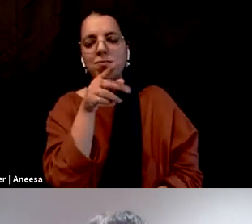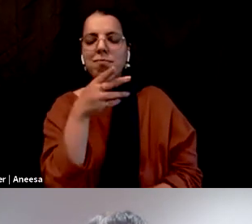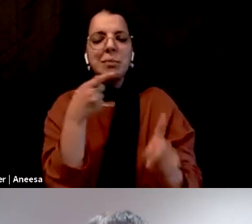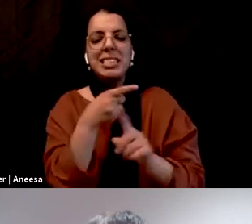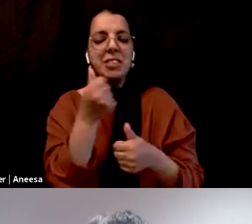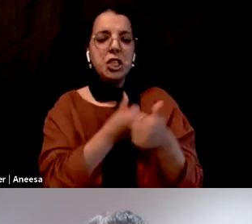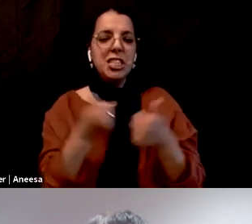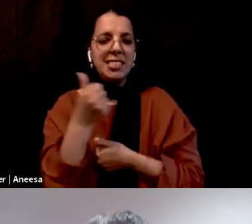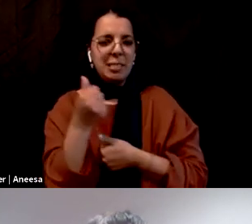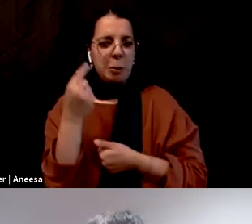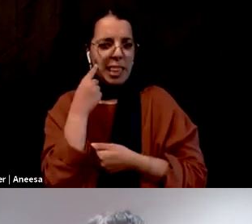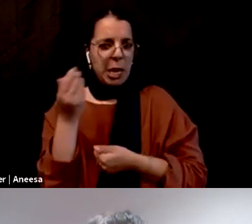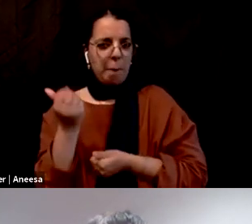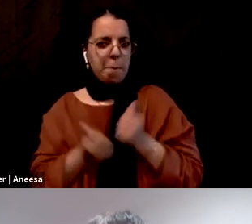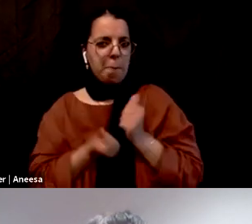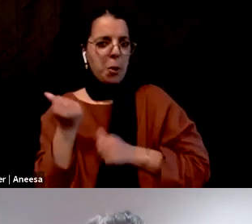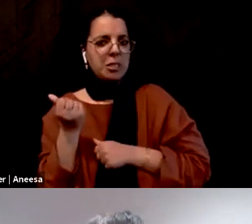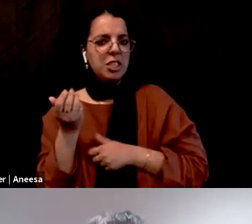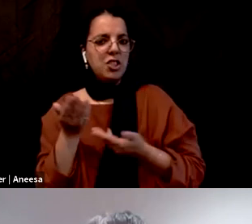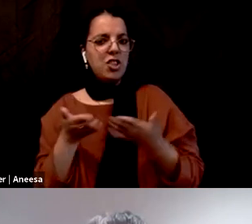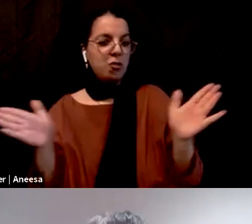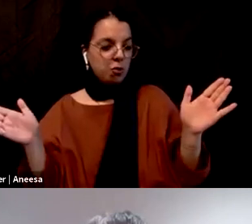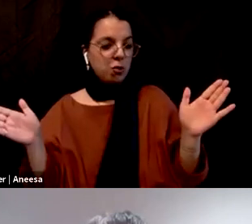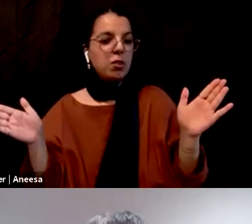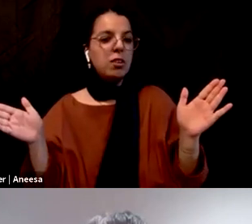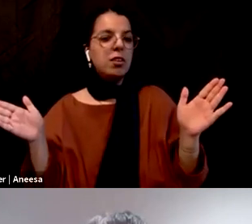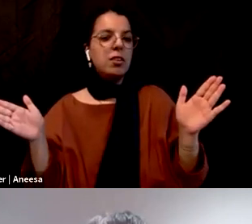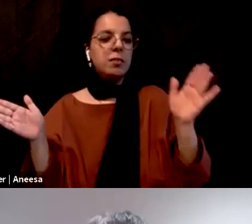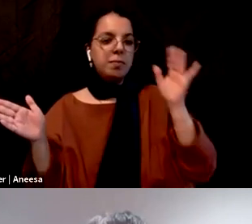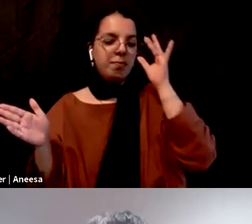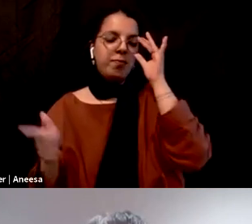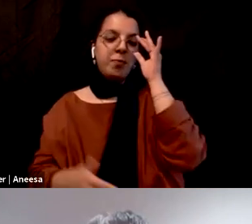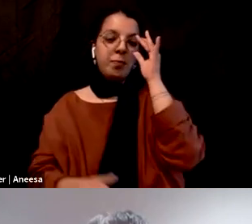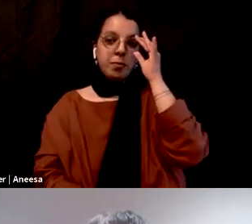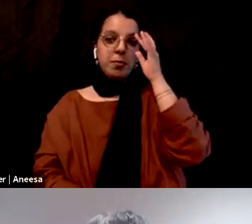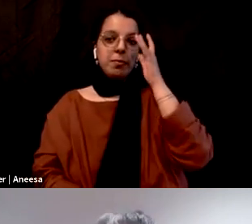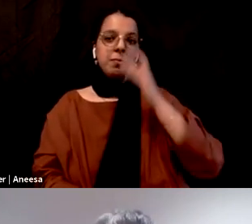for the most part, they're fairly general. Or to open to anyone, I guess.